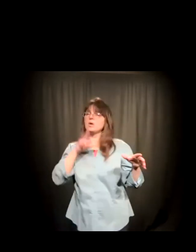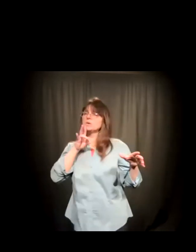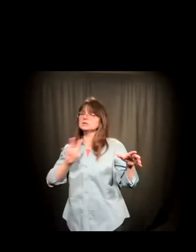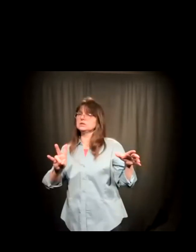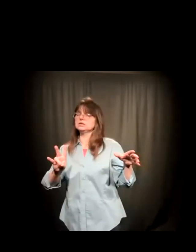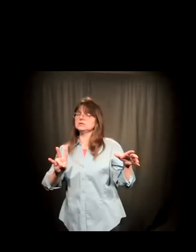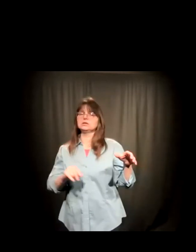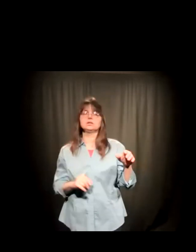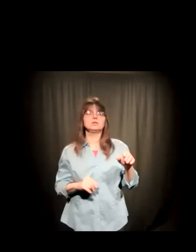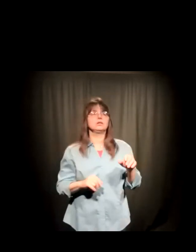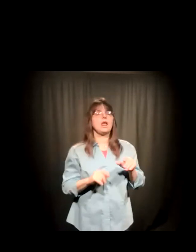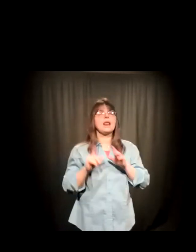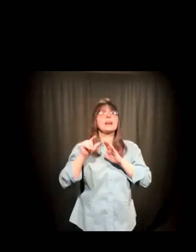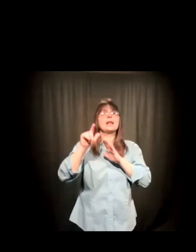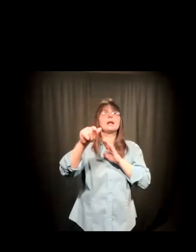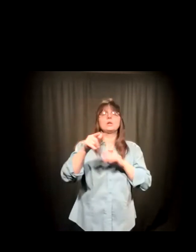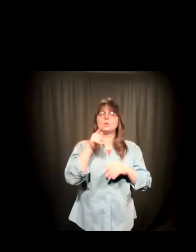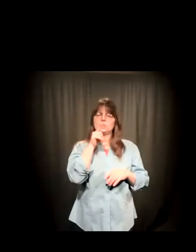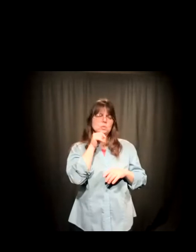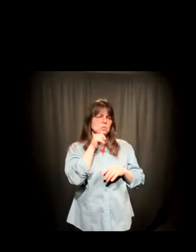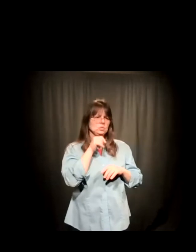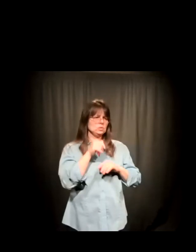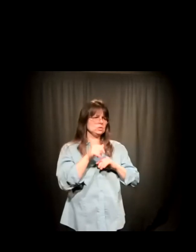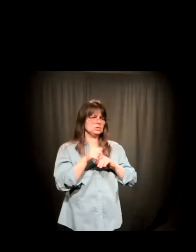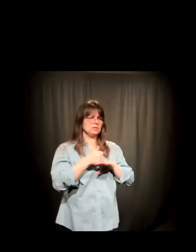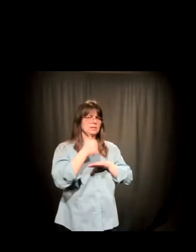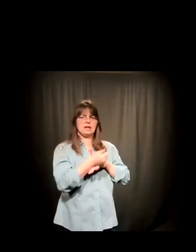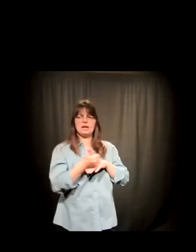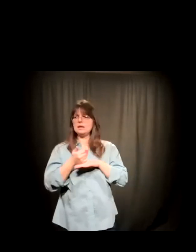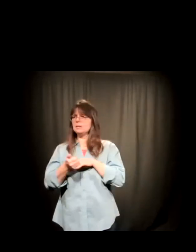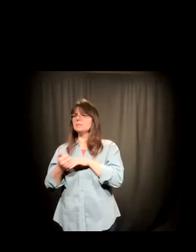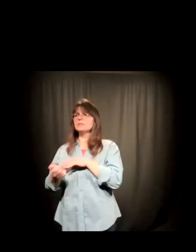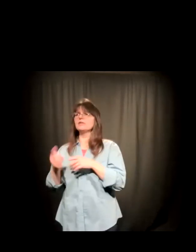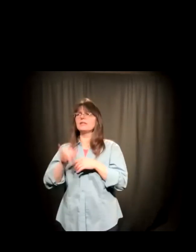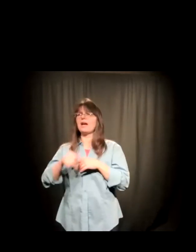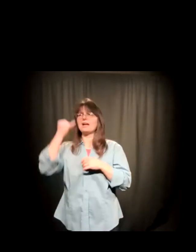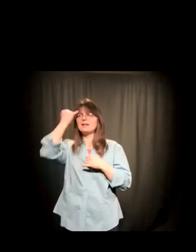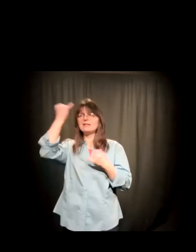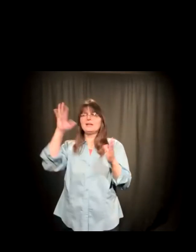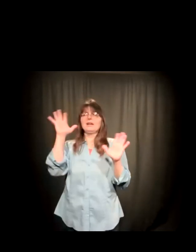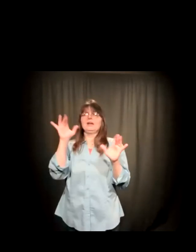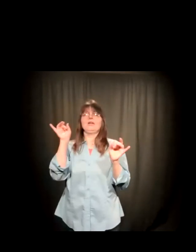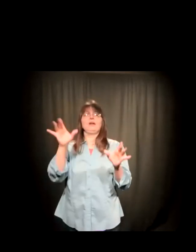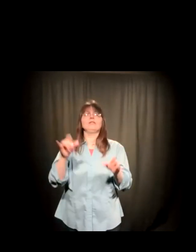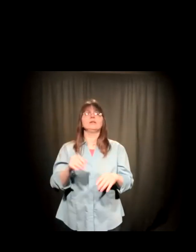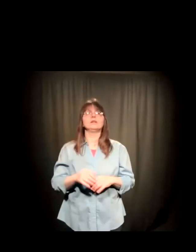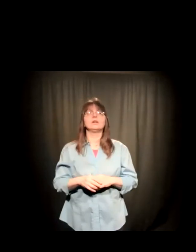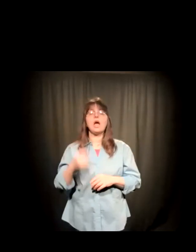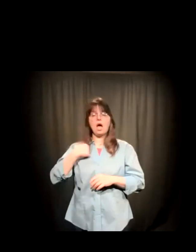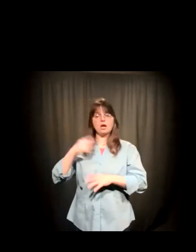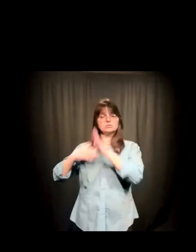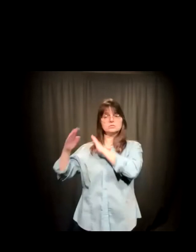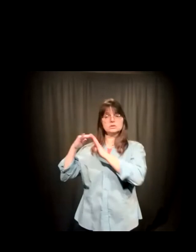learned that Bell's legacy went even deeper, even darker than I'd known. When we covered the Holocaust in school, I learned that Hitler